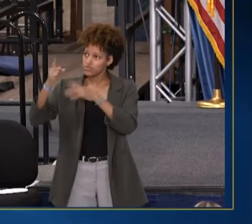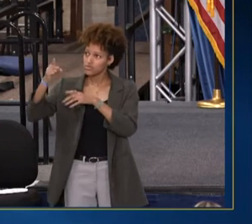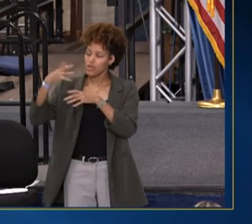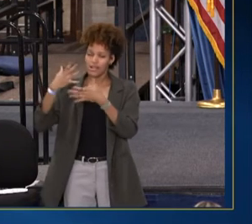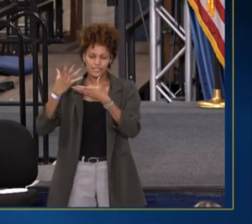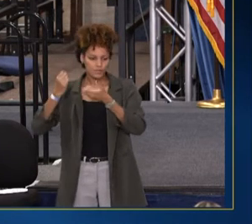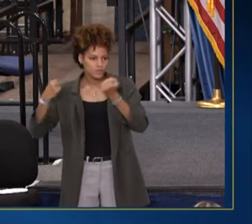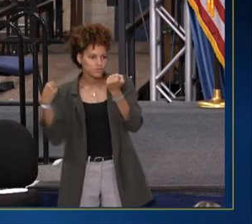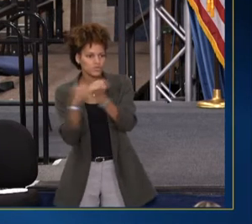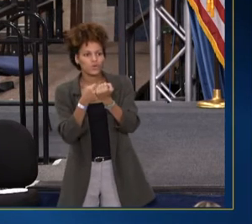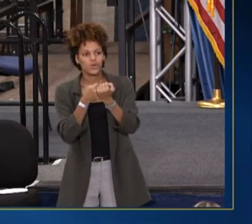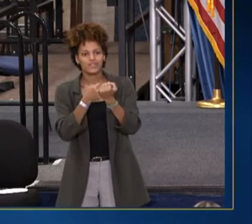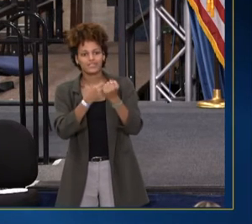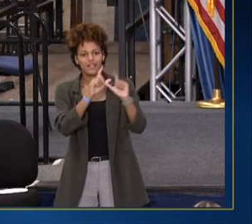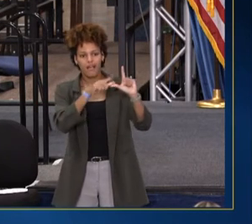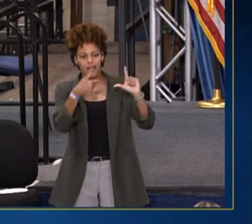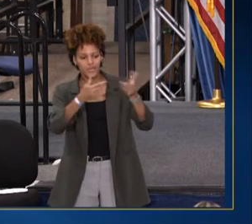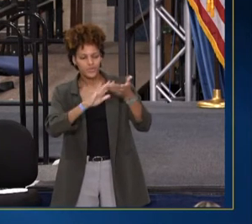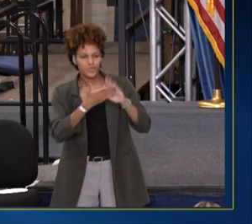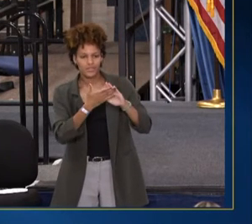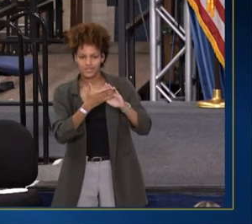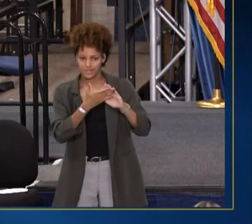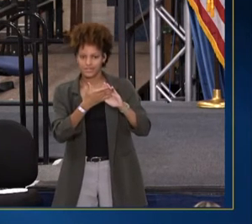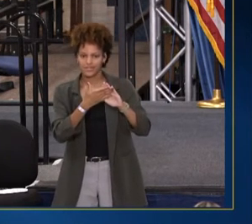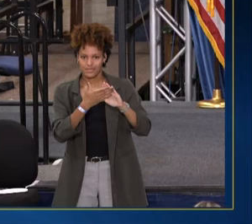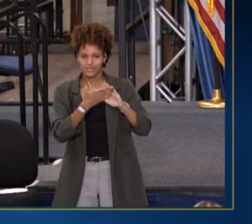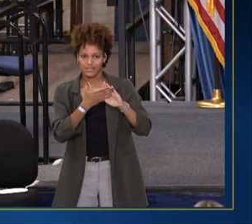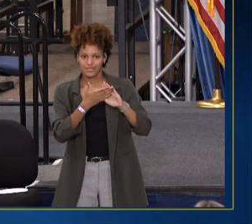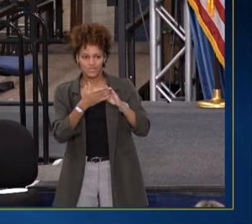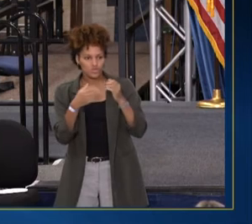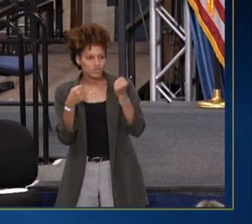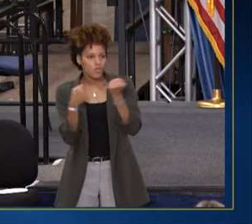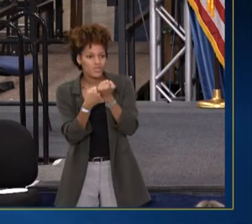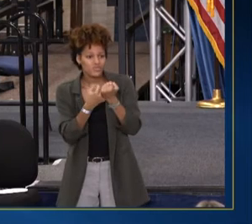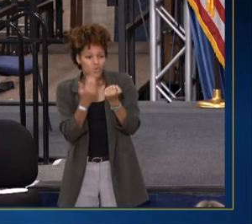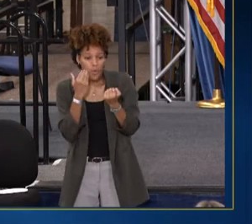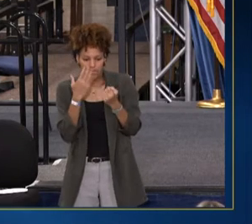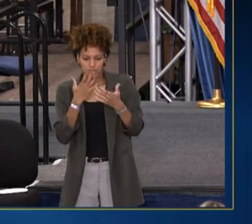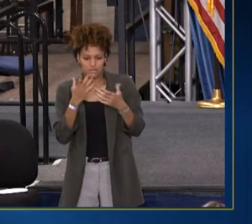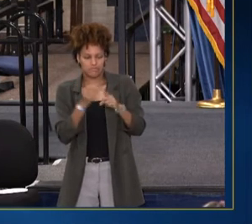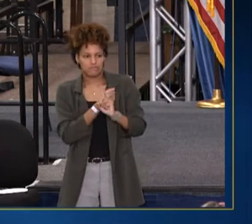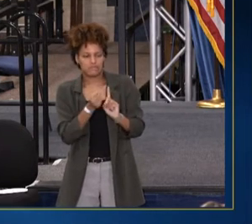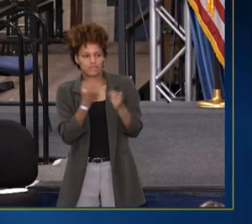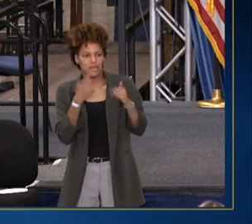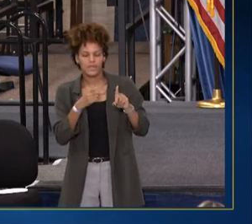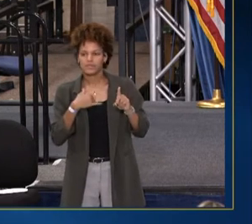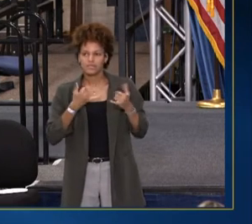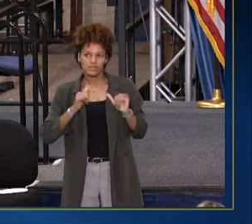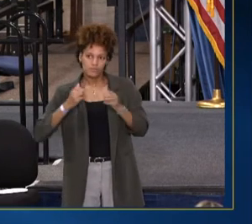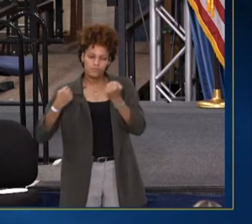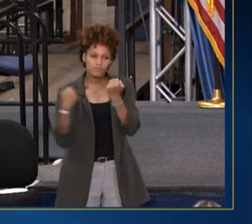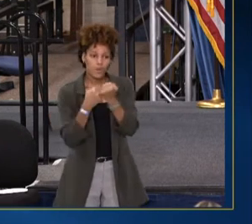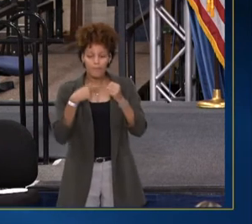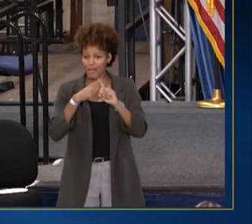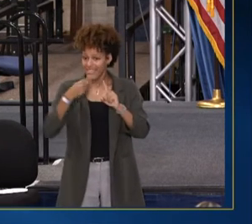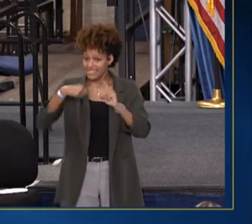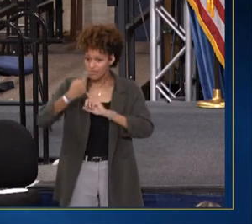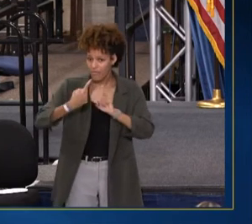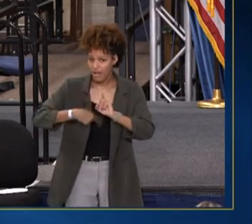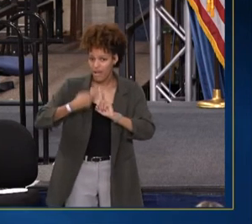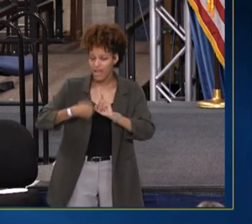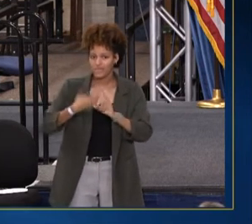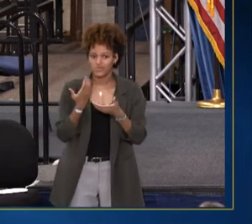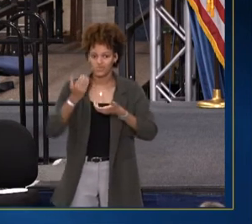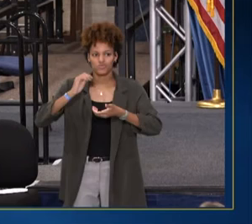community and has their backs in the face of these attacks. This month, we joined Americans across the country